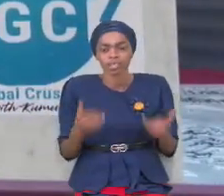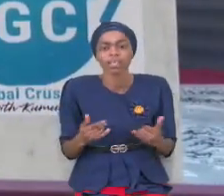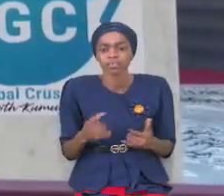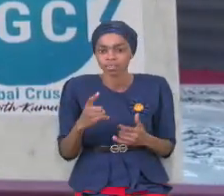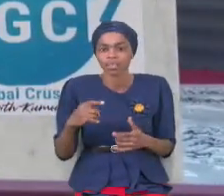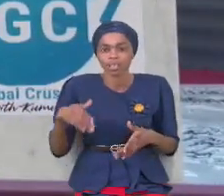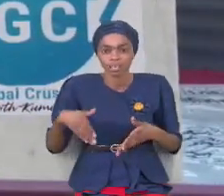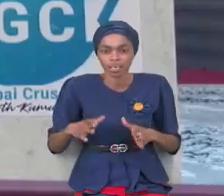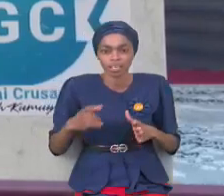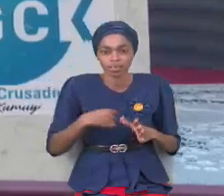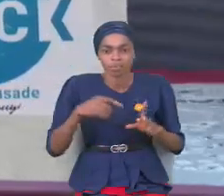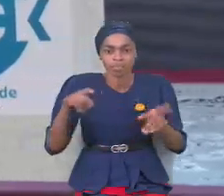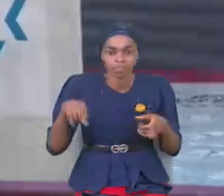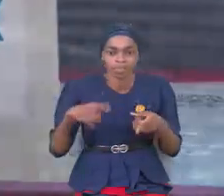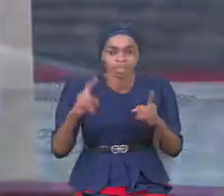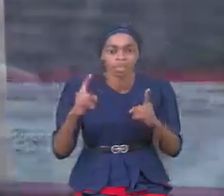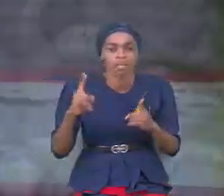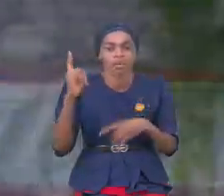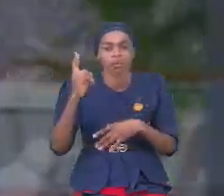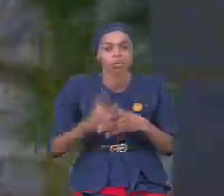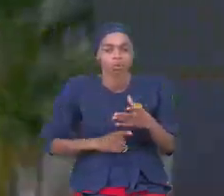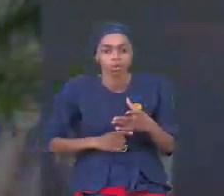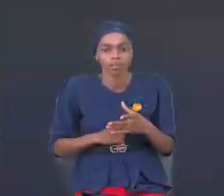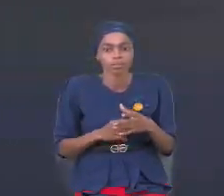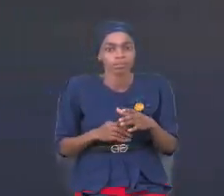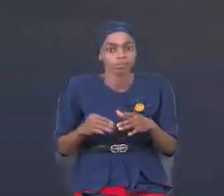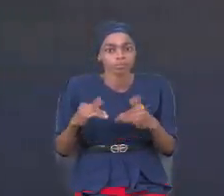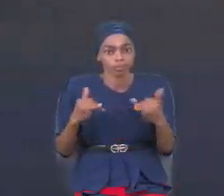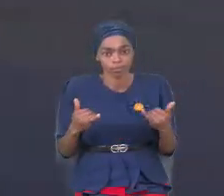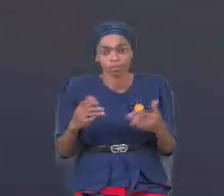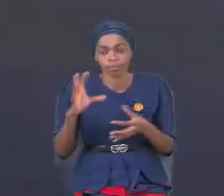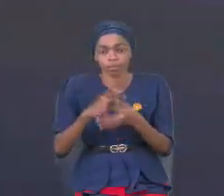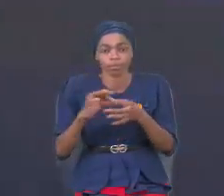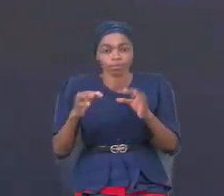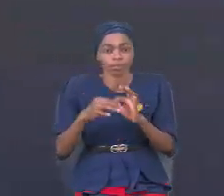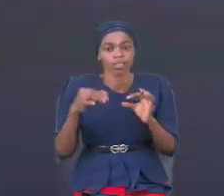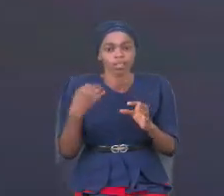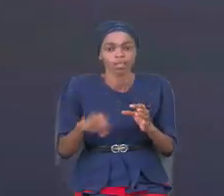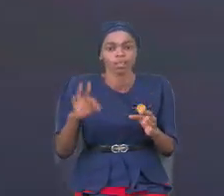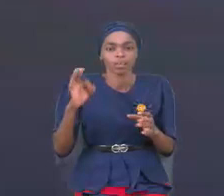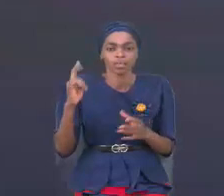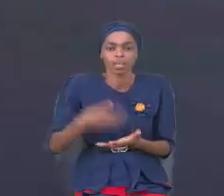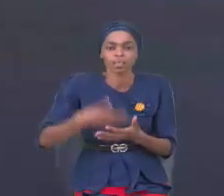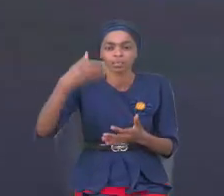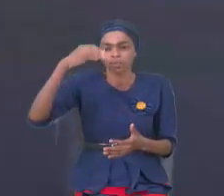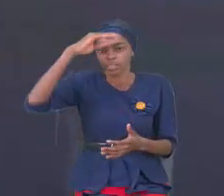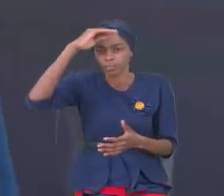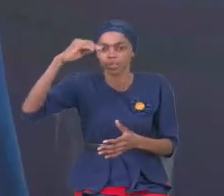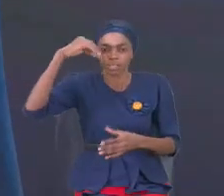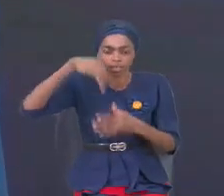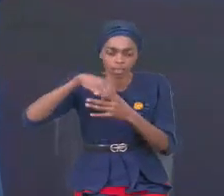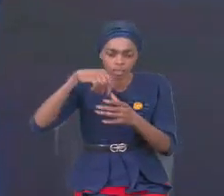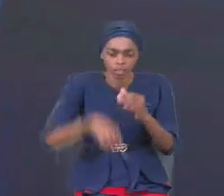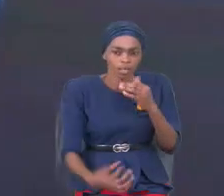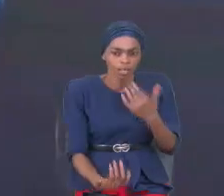the torment I'm seeing here. Because if you send him out of the grave, they will listen. And Abraham said, no, if